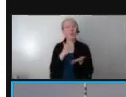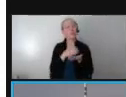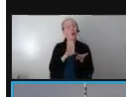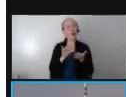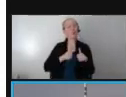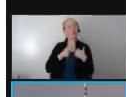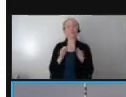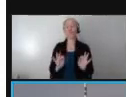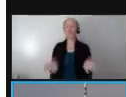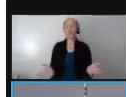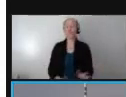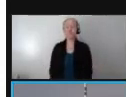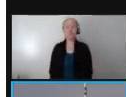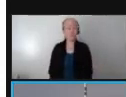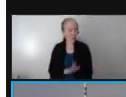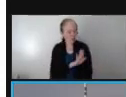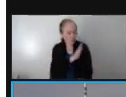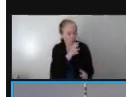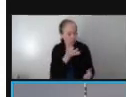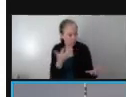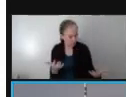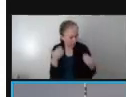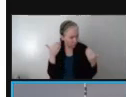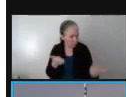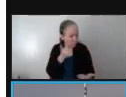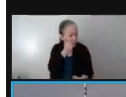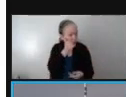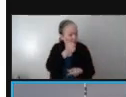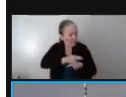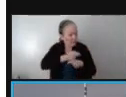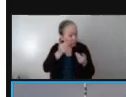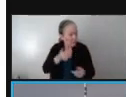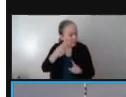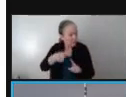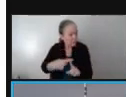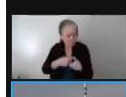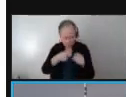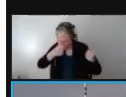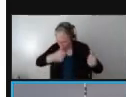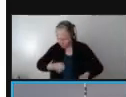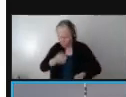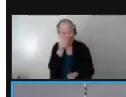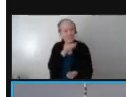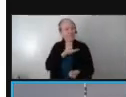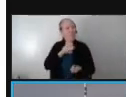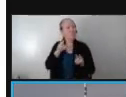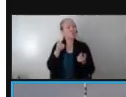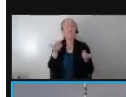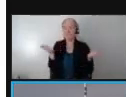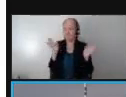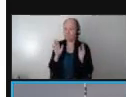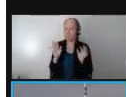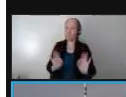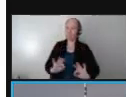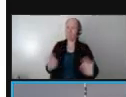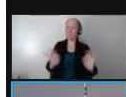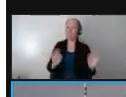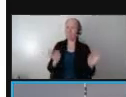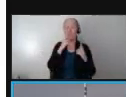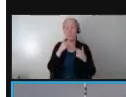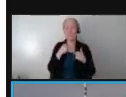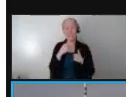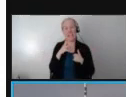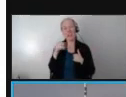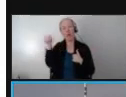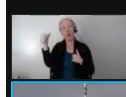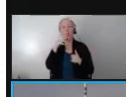it's your choice. We will support you either way. You just let us know. So for me, you know, I think for a lot of women astronauts, that was very, very